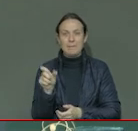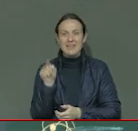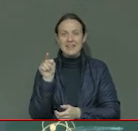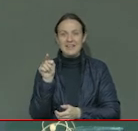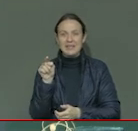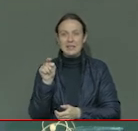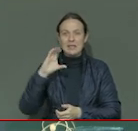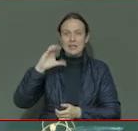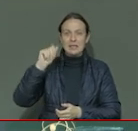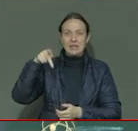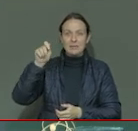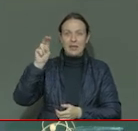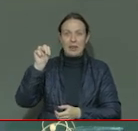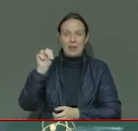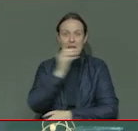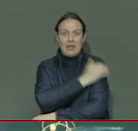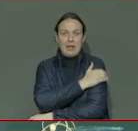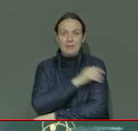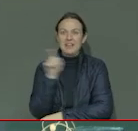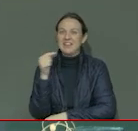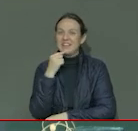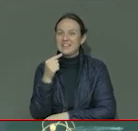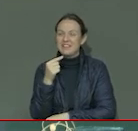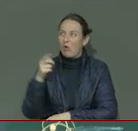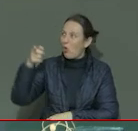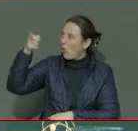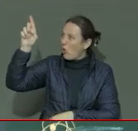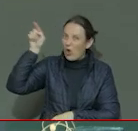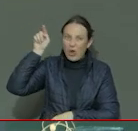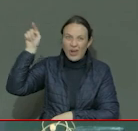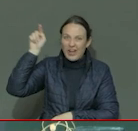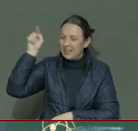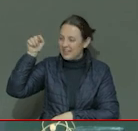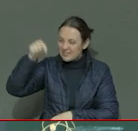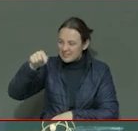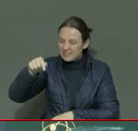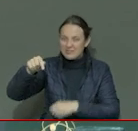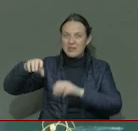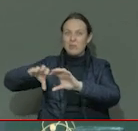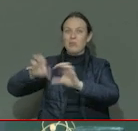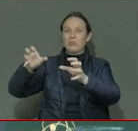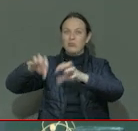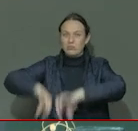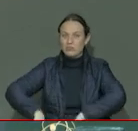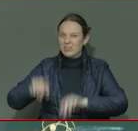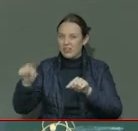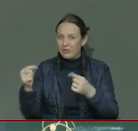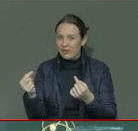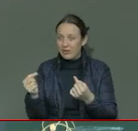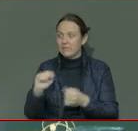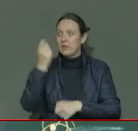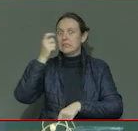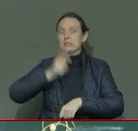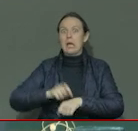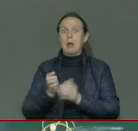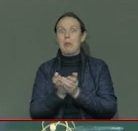captain said about the Titanic? Even God can't sink the ship. And on the very first voyage, that ship